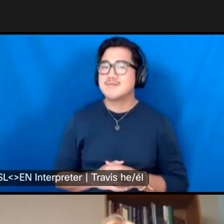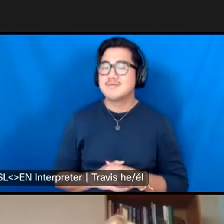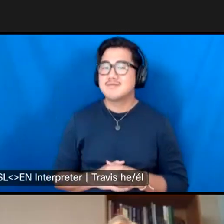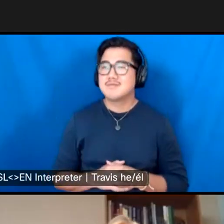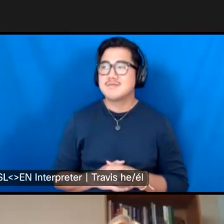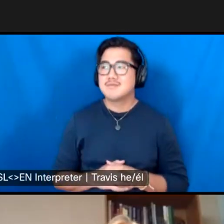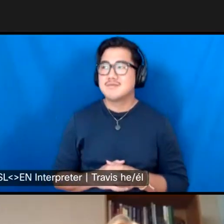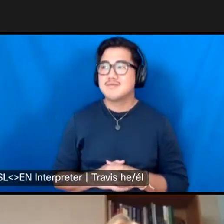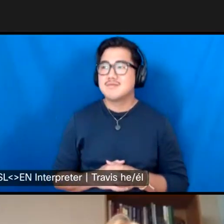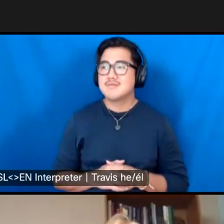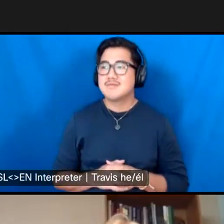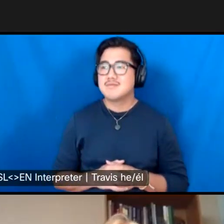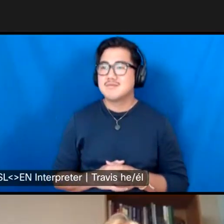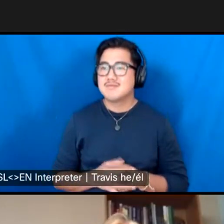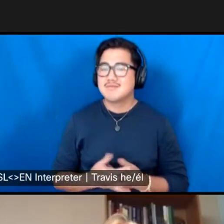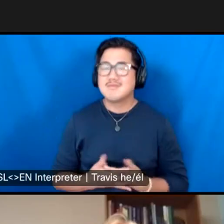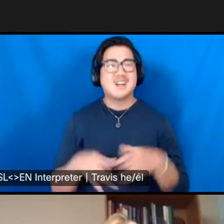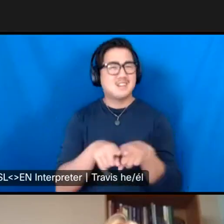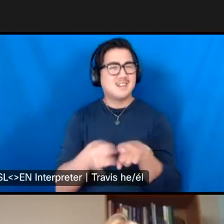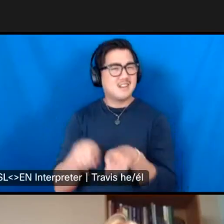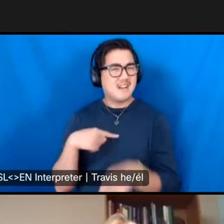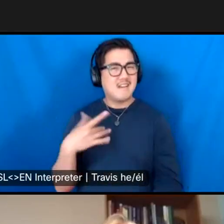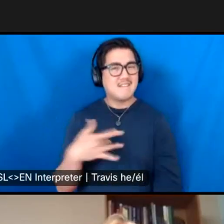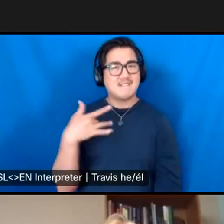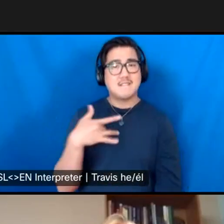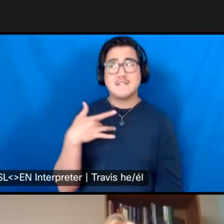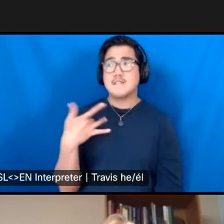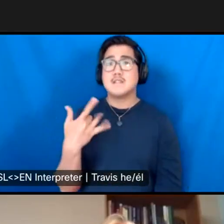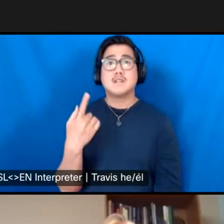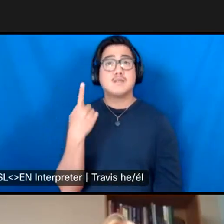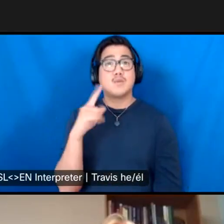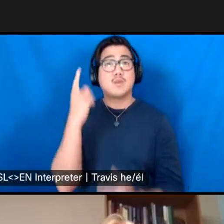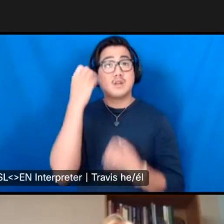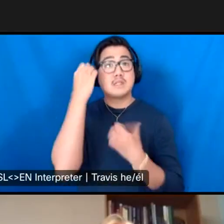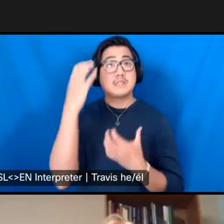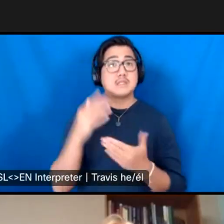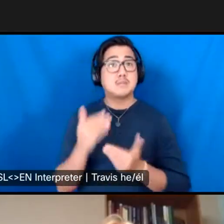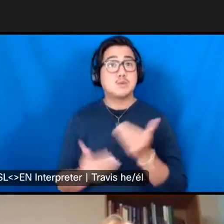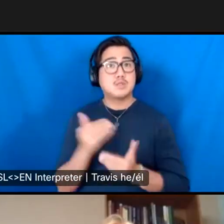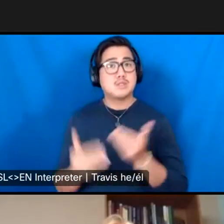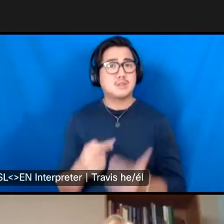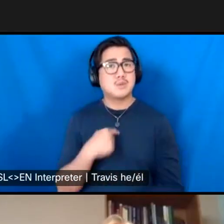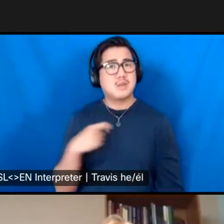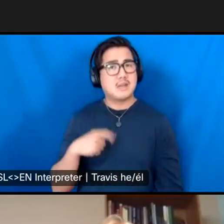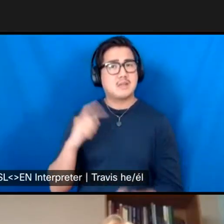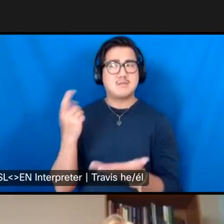also needs to be theorized in the decolonial process is that we have to create